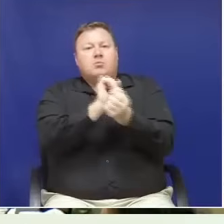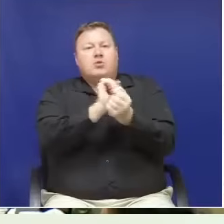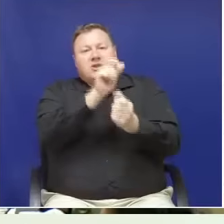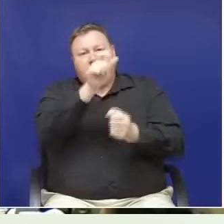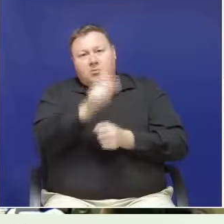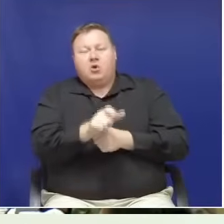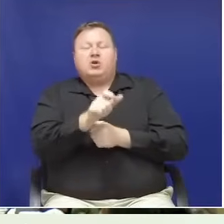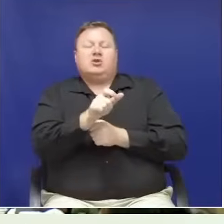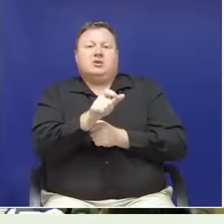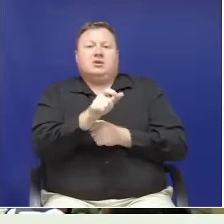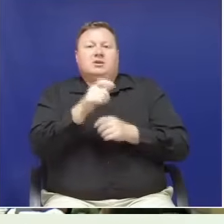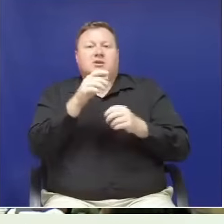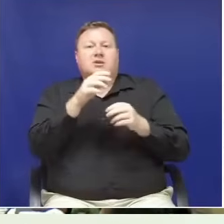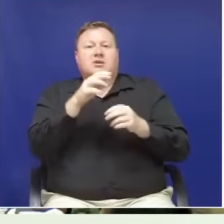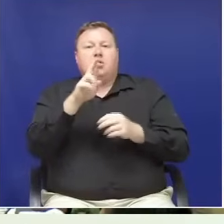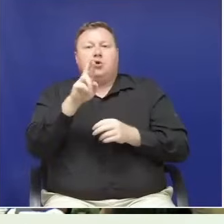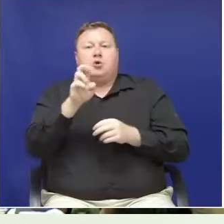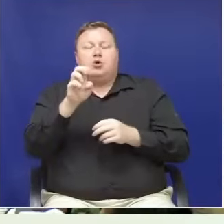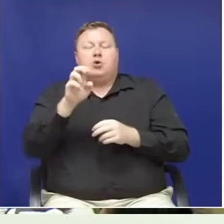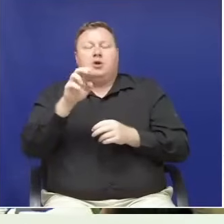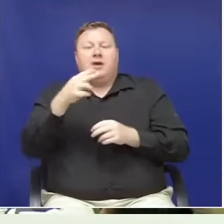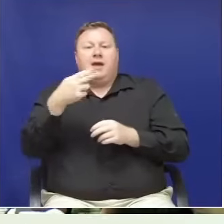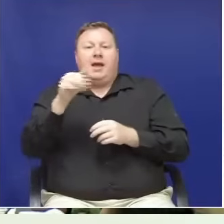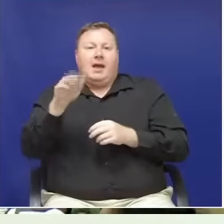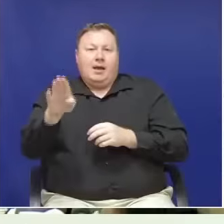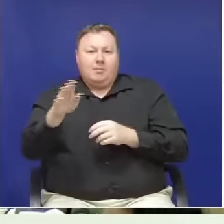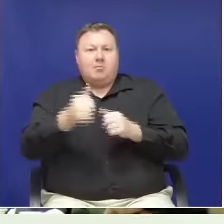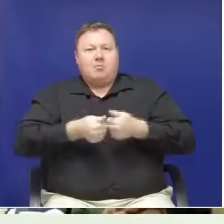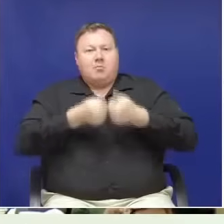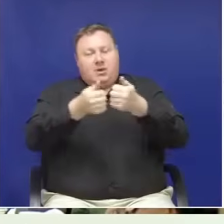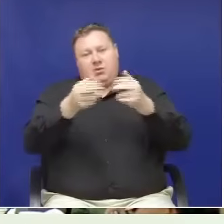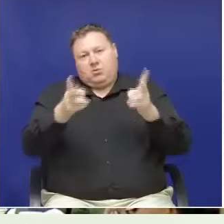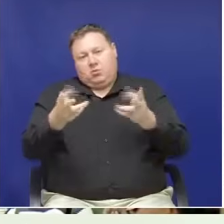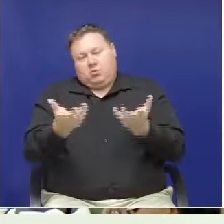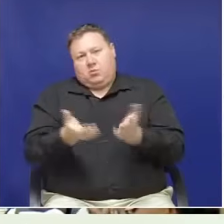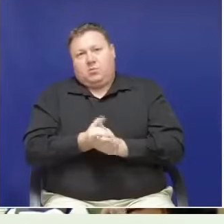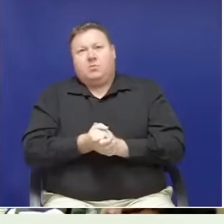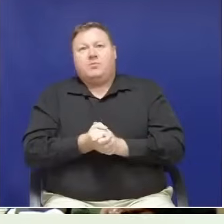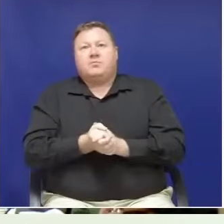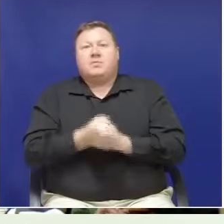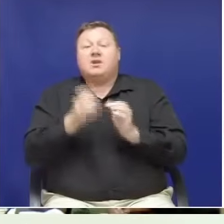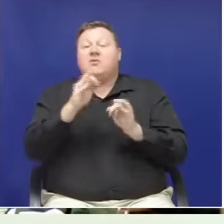If so, what are the relevant details? The Honourable Minister.